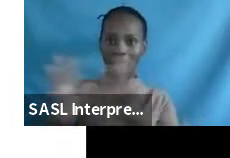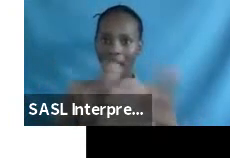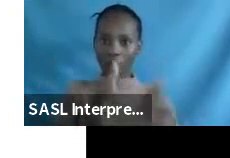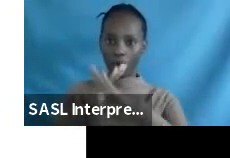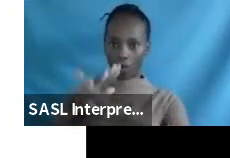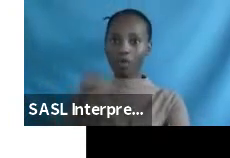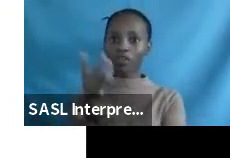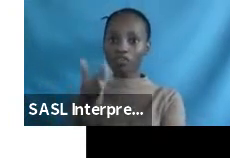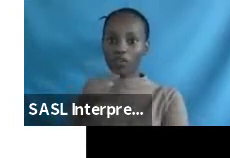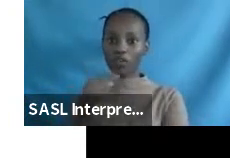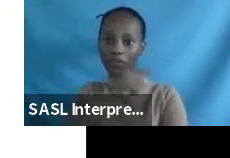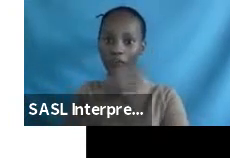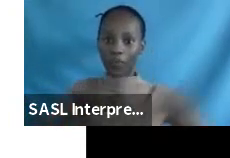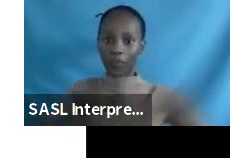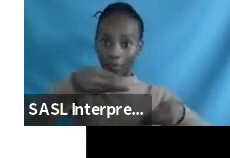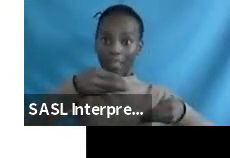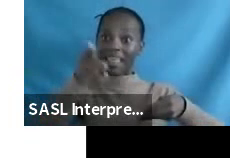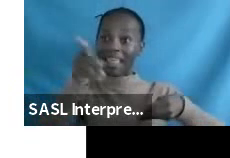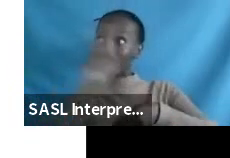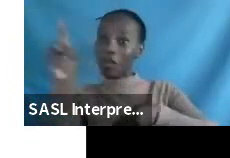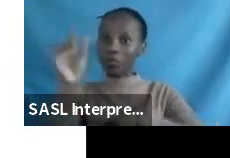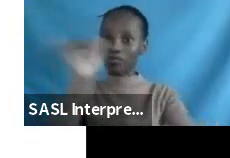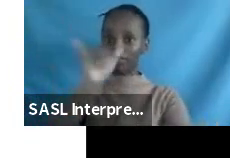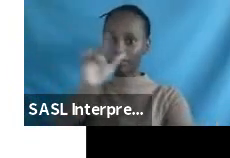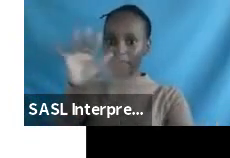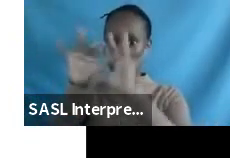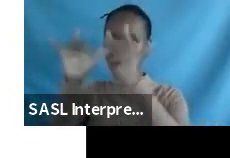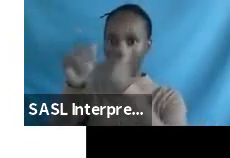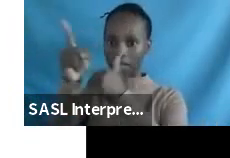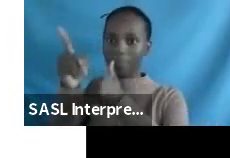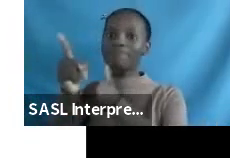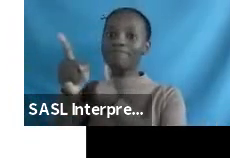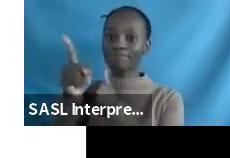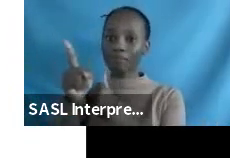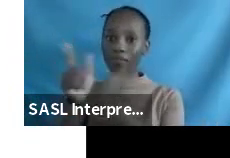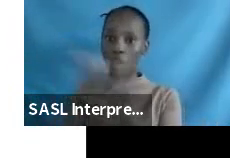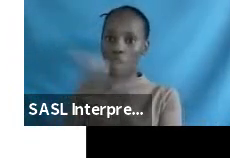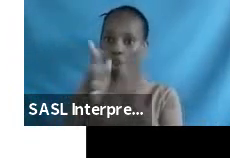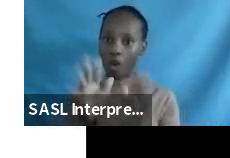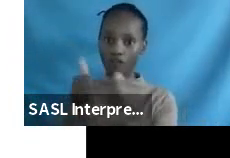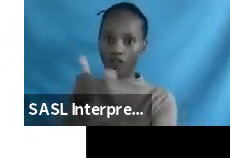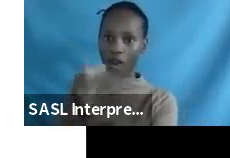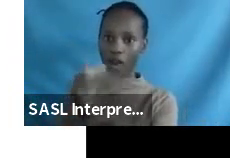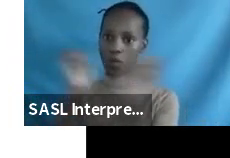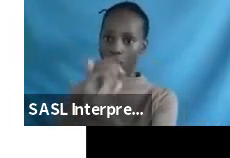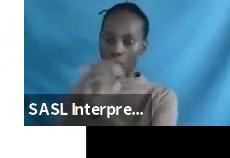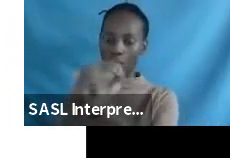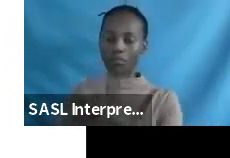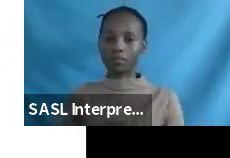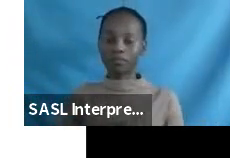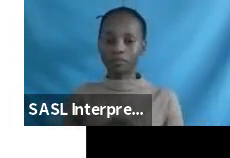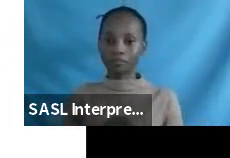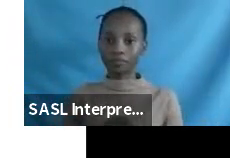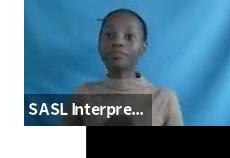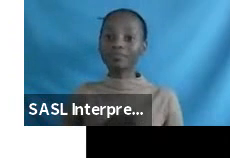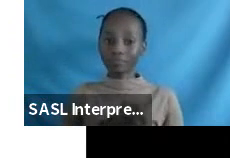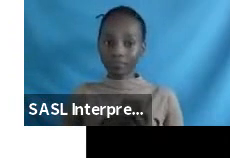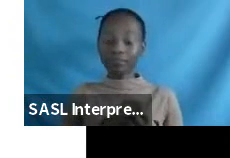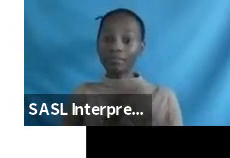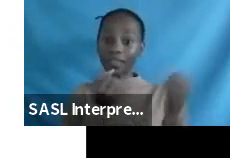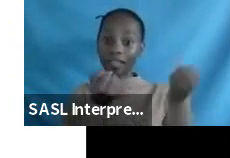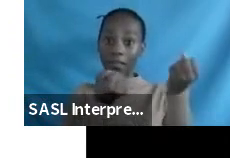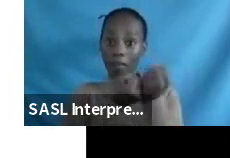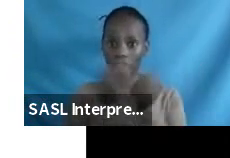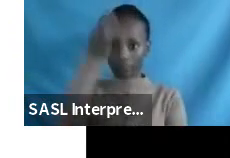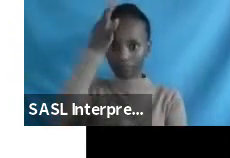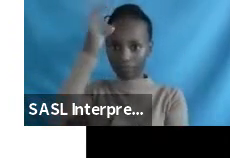who are operating within the illegal space. Circumvention of support put in place by government for local